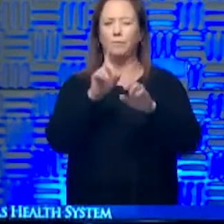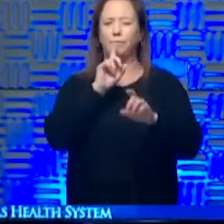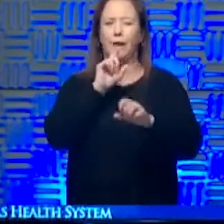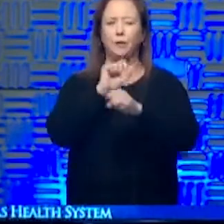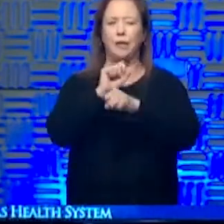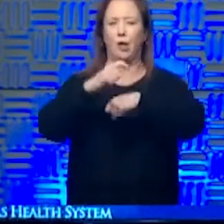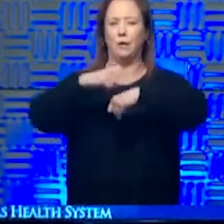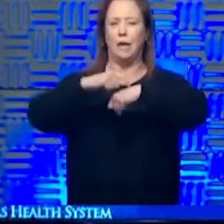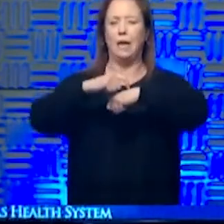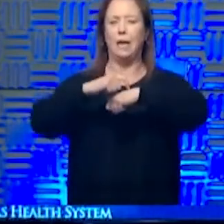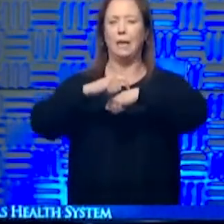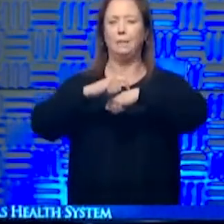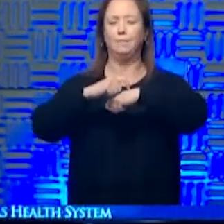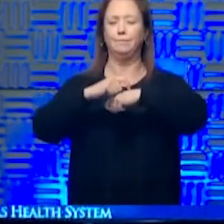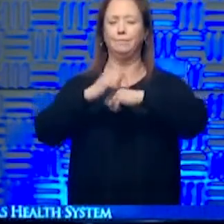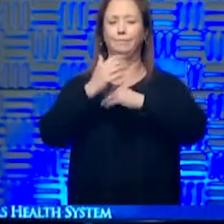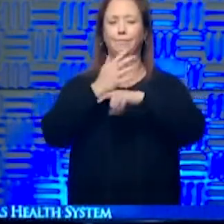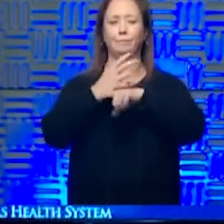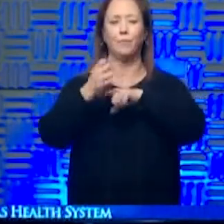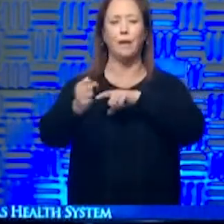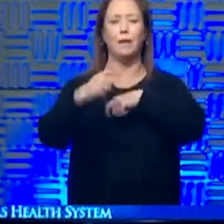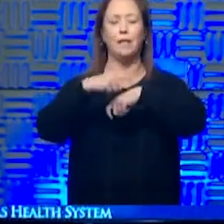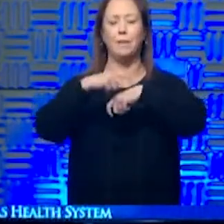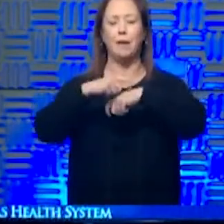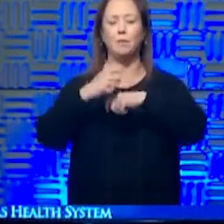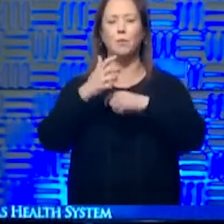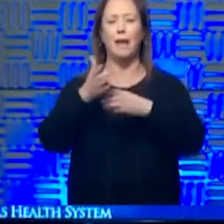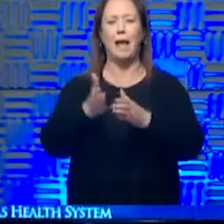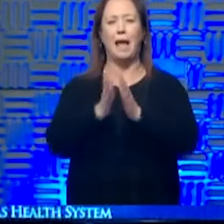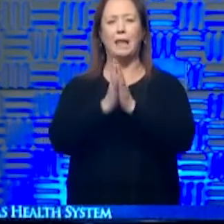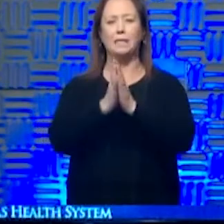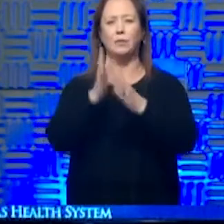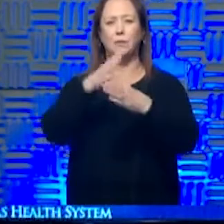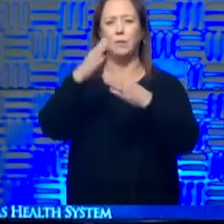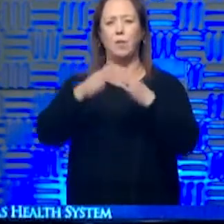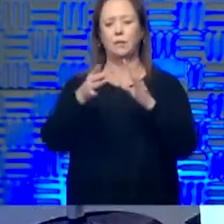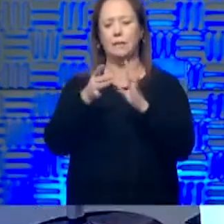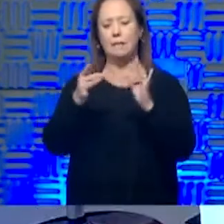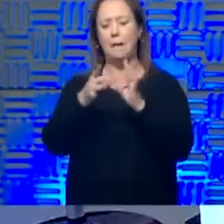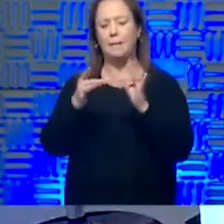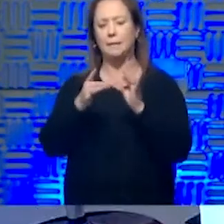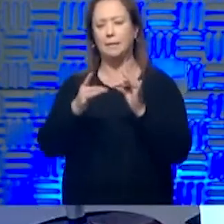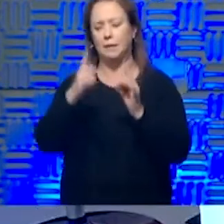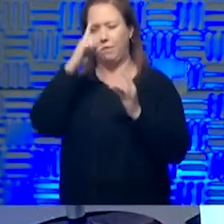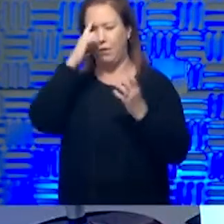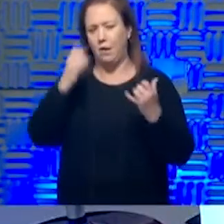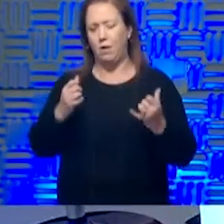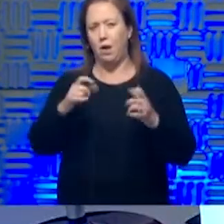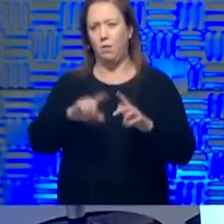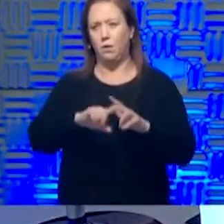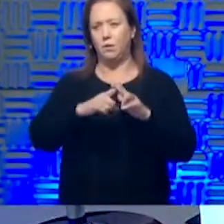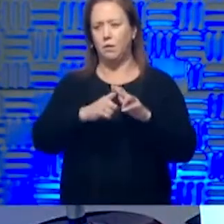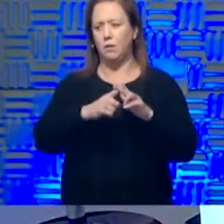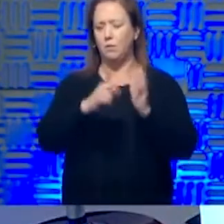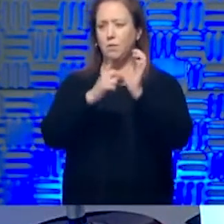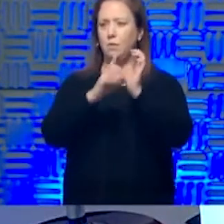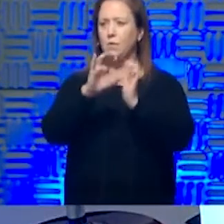to go ahead and offer or ask for some closing comments, and I have one as well. But I'd like to start with Dr.